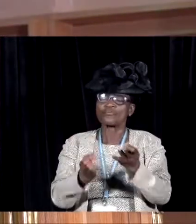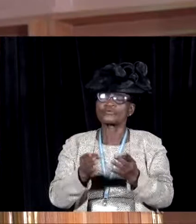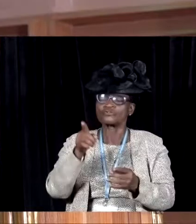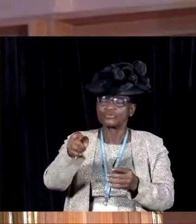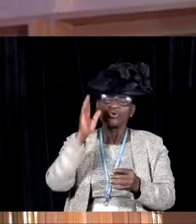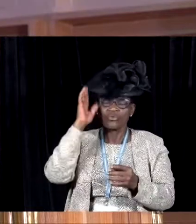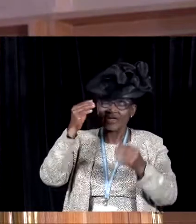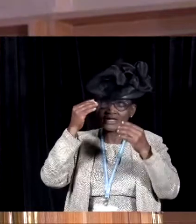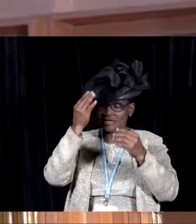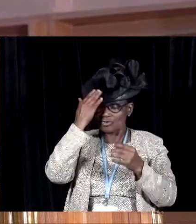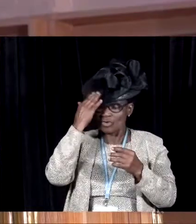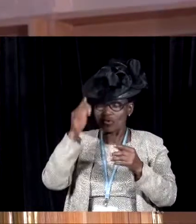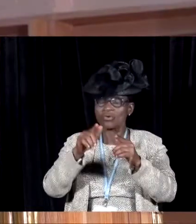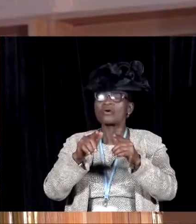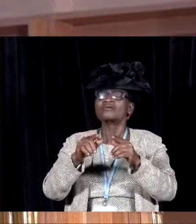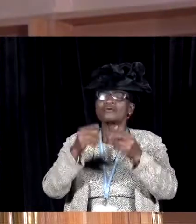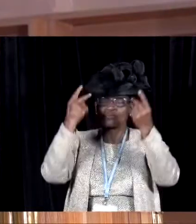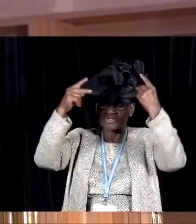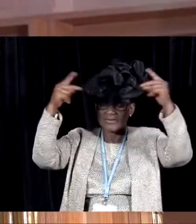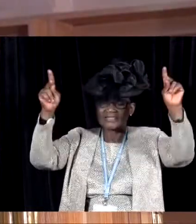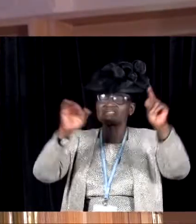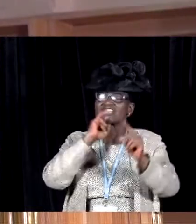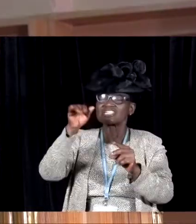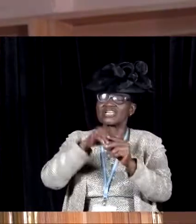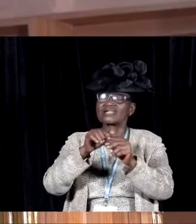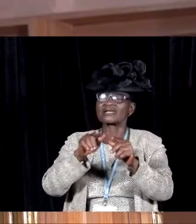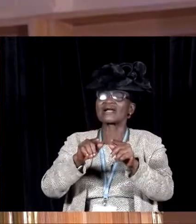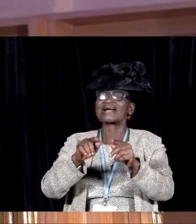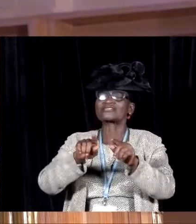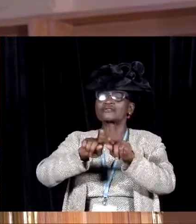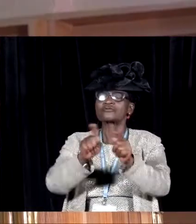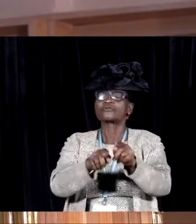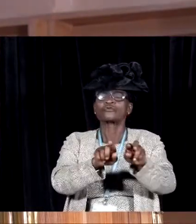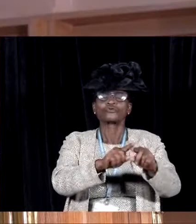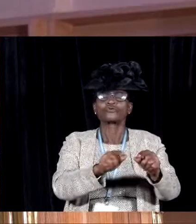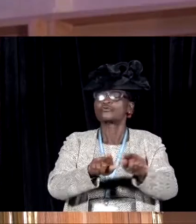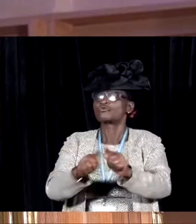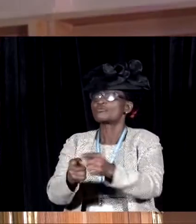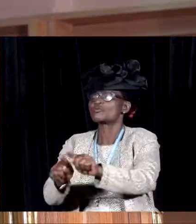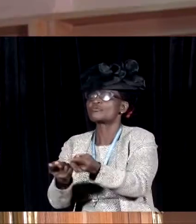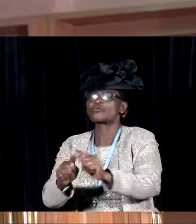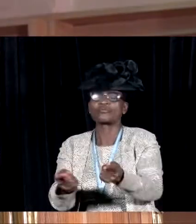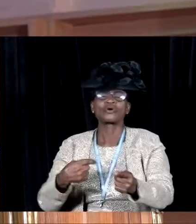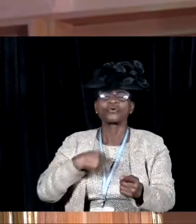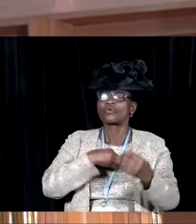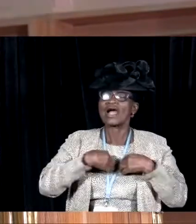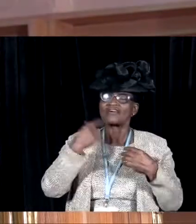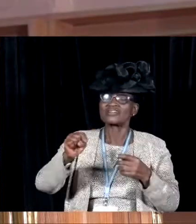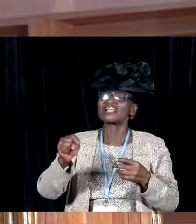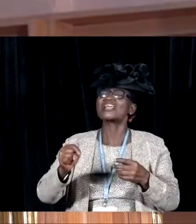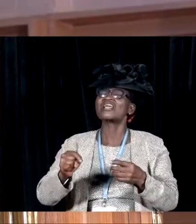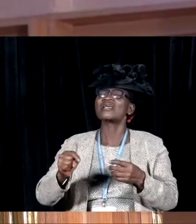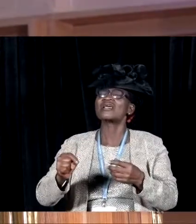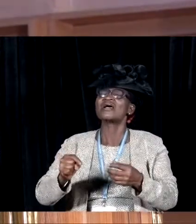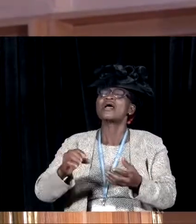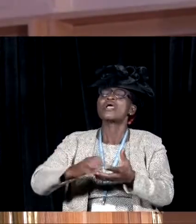in categories. We have the rich, we have the wealthy, we have the exceedingly